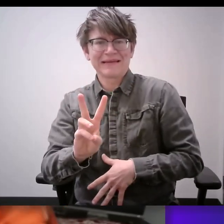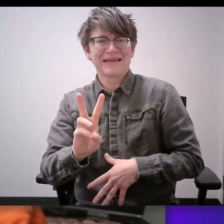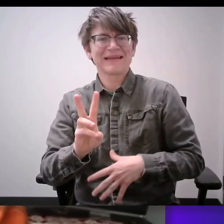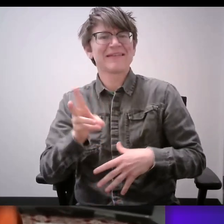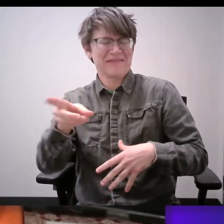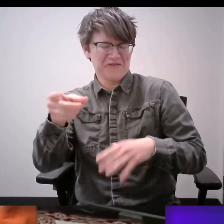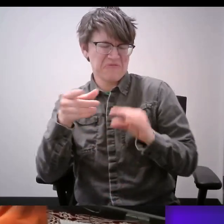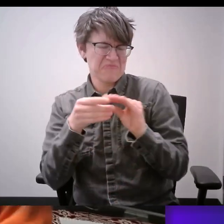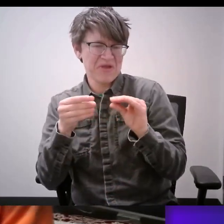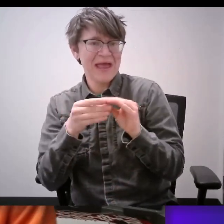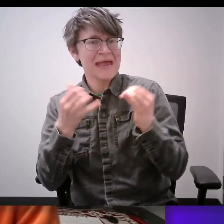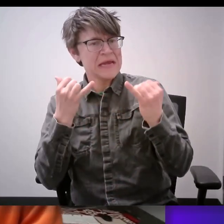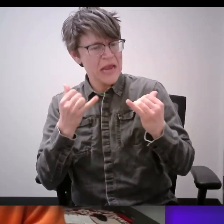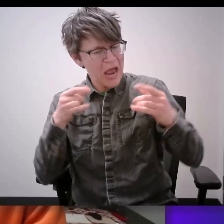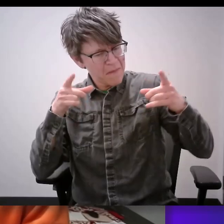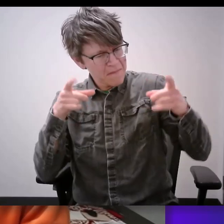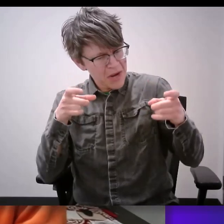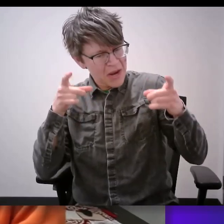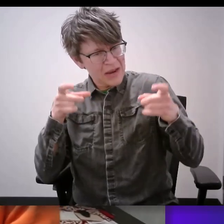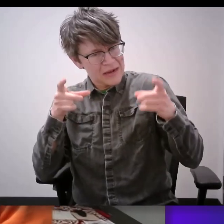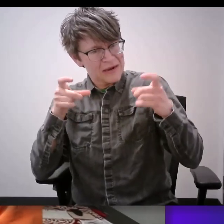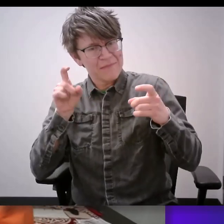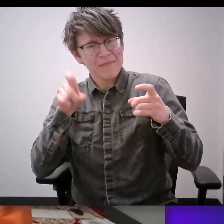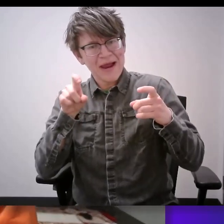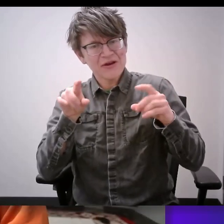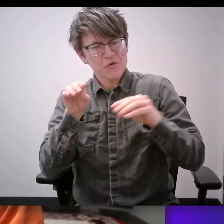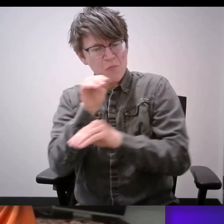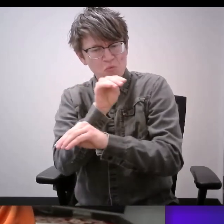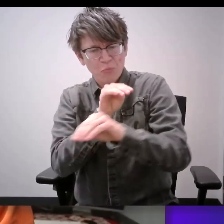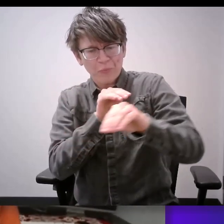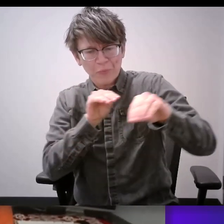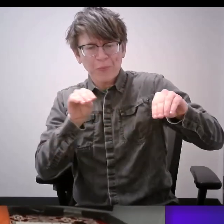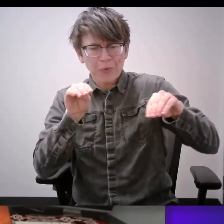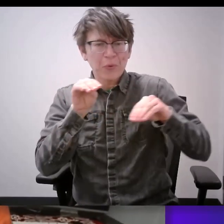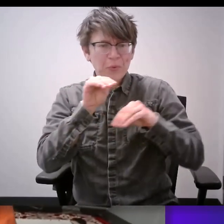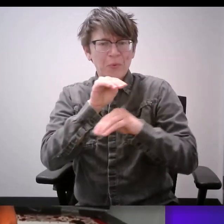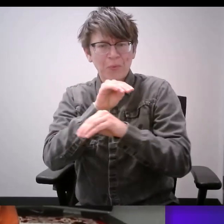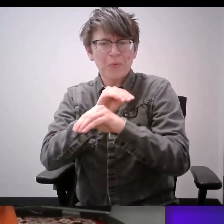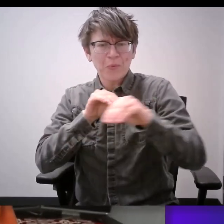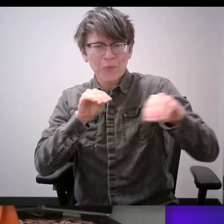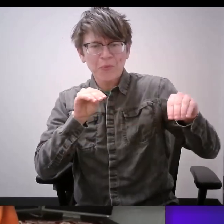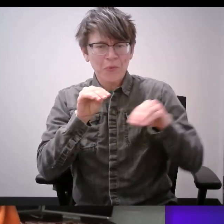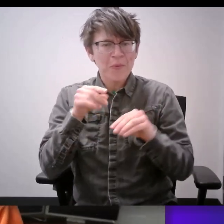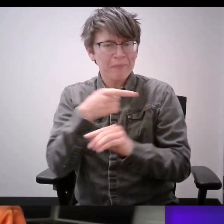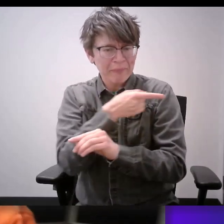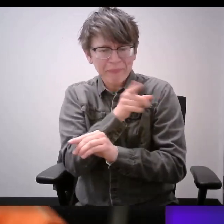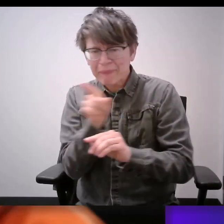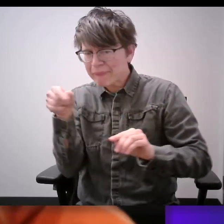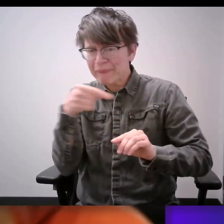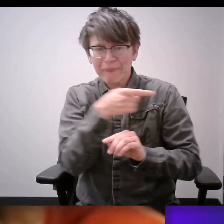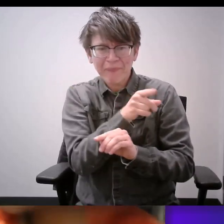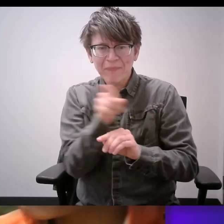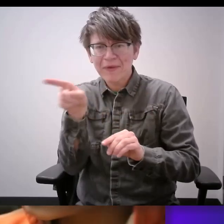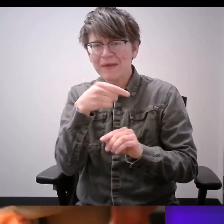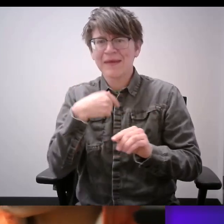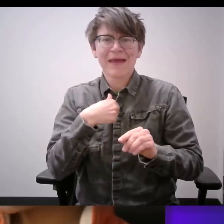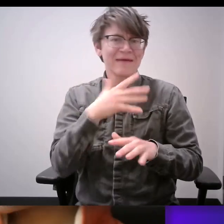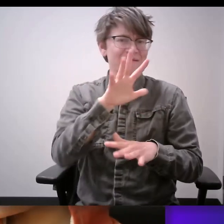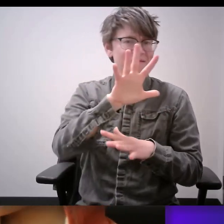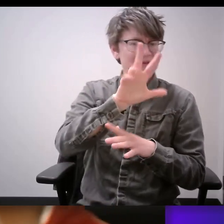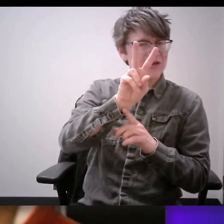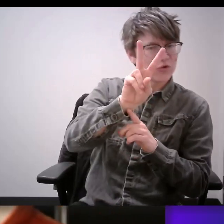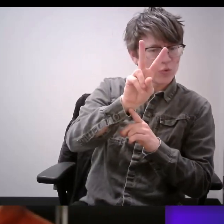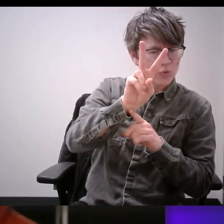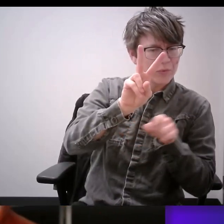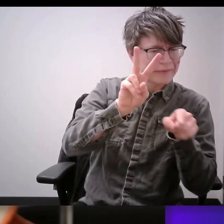I had to move things this way and that way, and I had to write 52 over here.